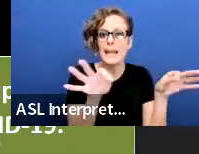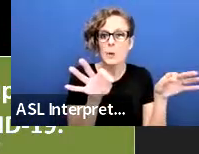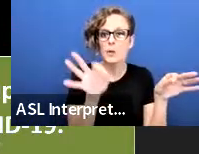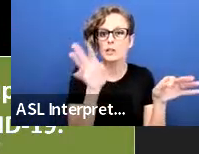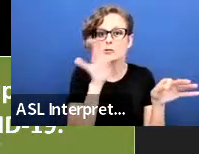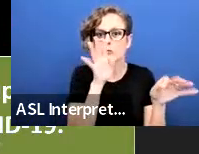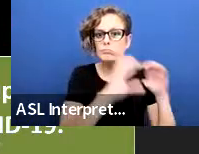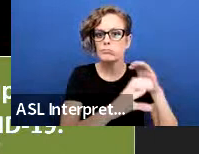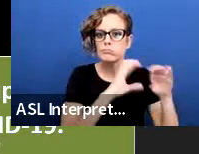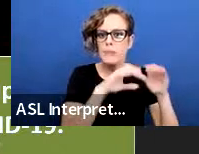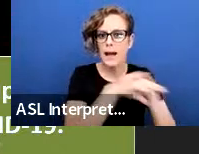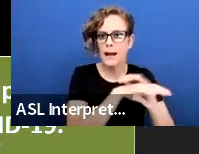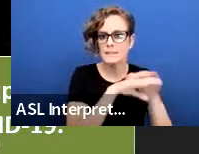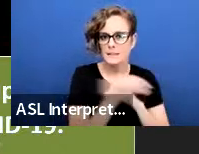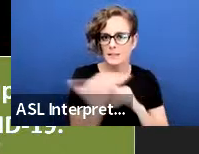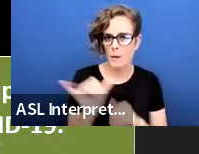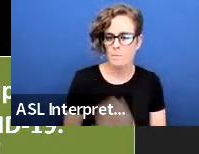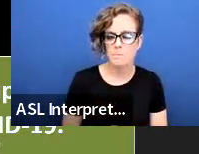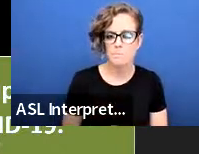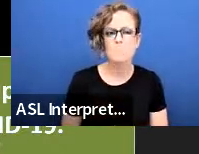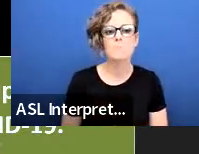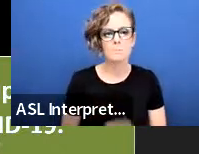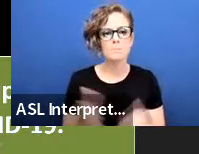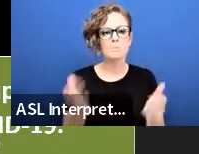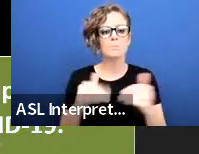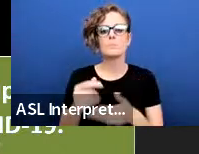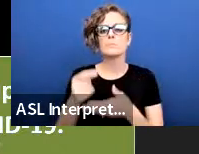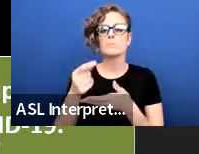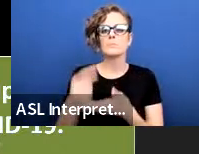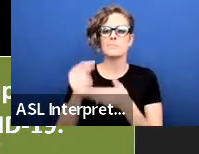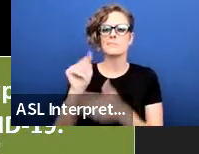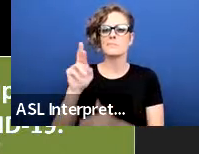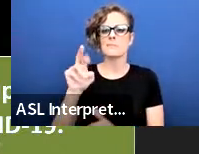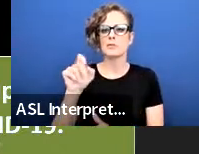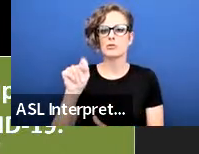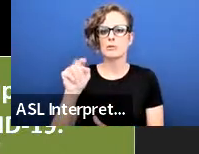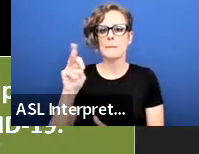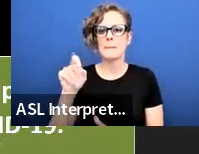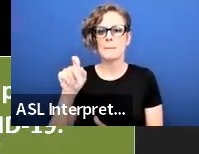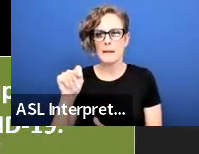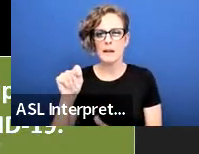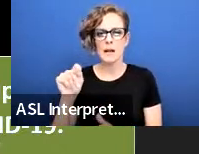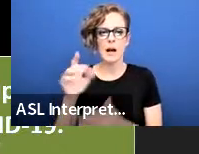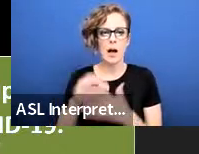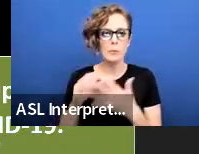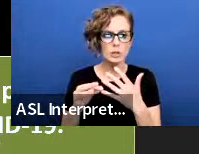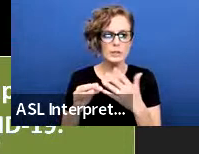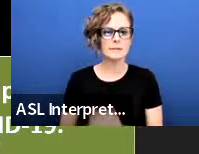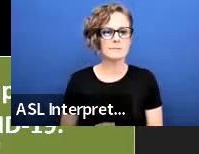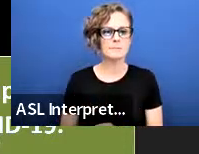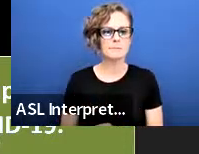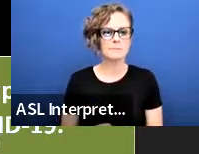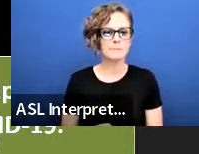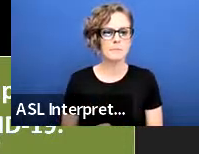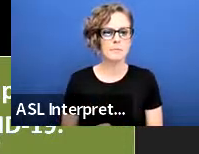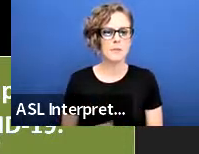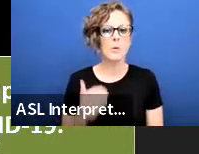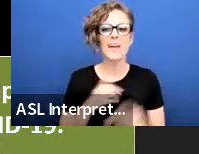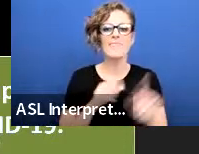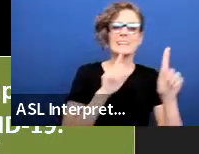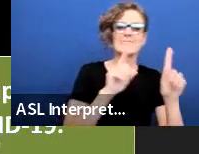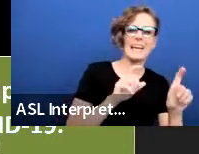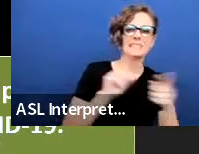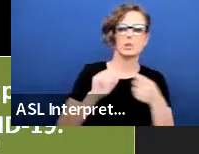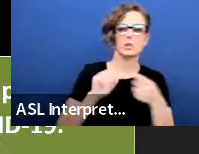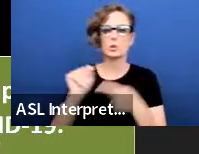And then as you've heard us start talking about treatment options, all of our OptumServe sites offer treatment, test to treat, but we really want to make that